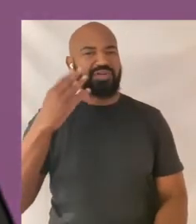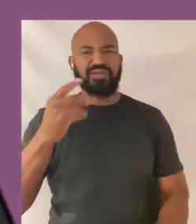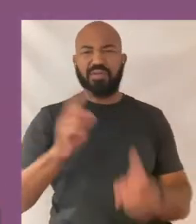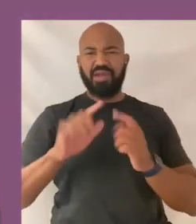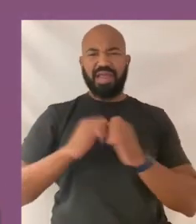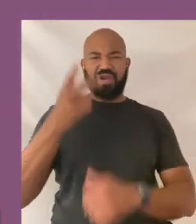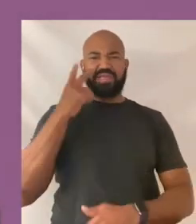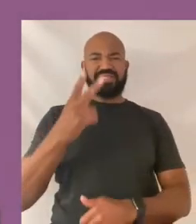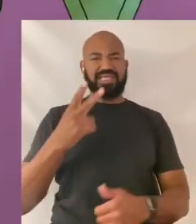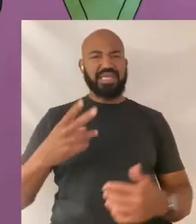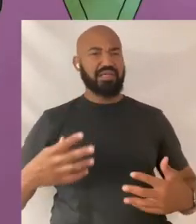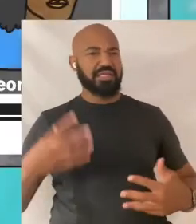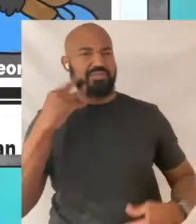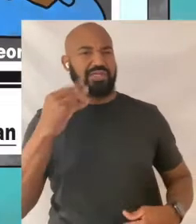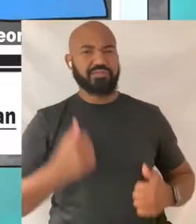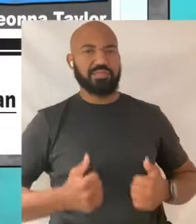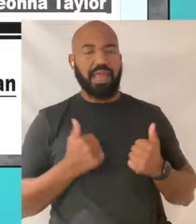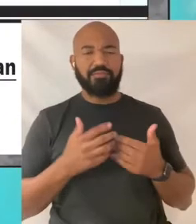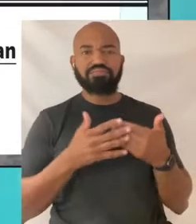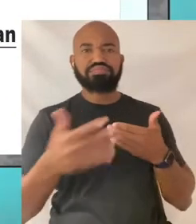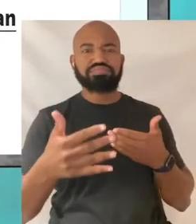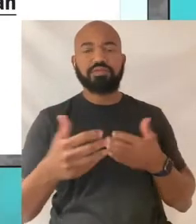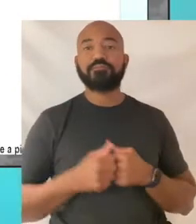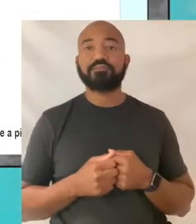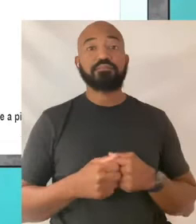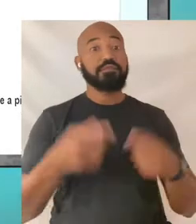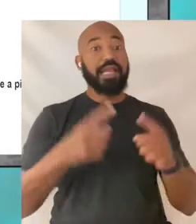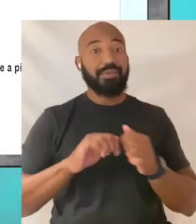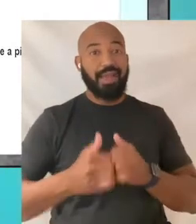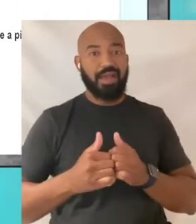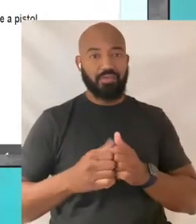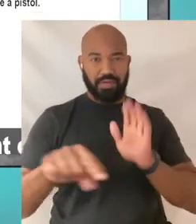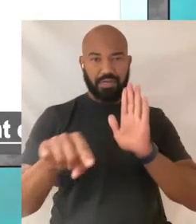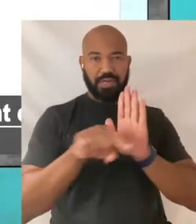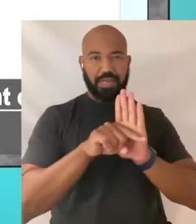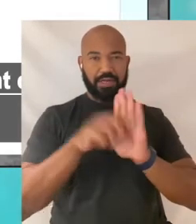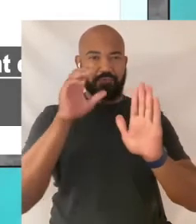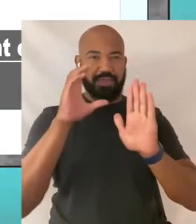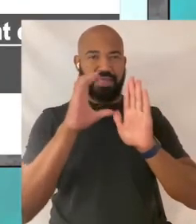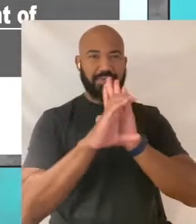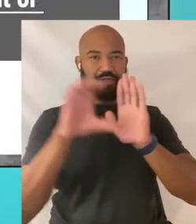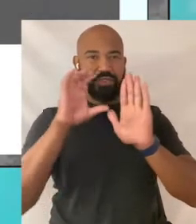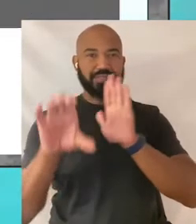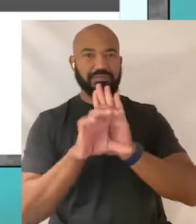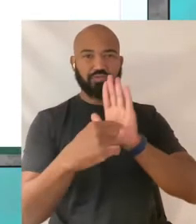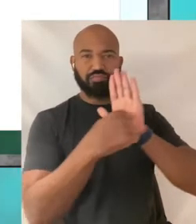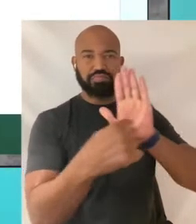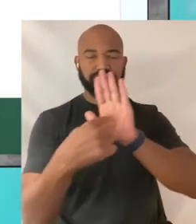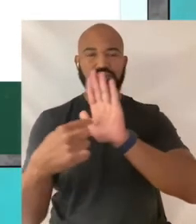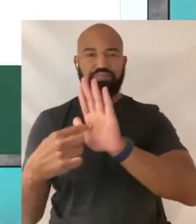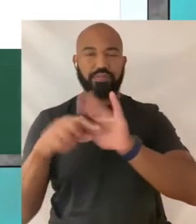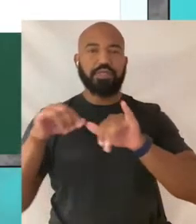our lives and broader society? Misogynoir shows up through negative images and stereotypes that have